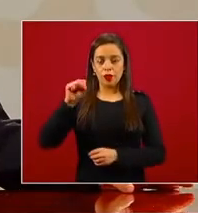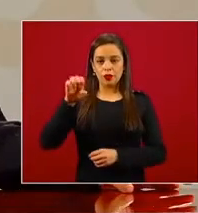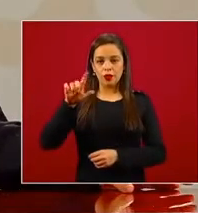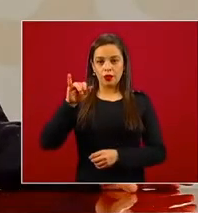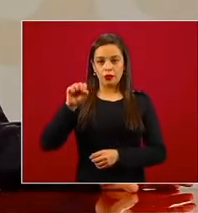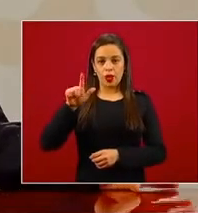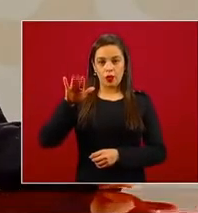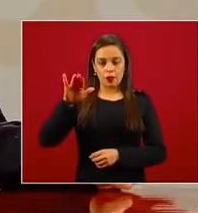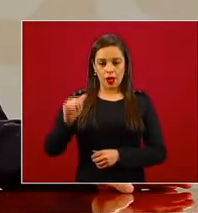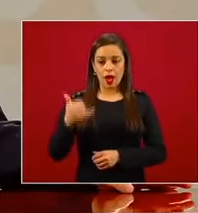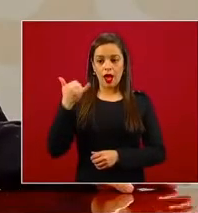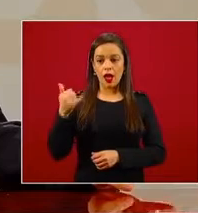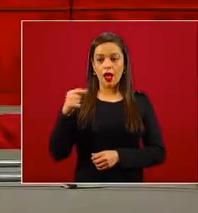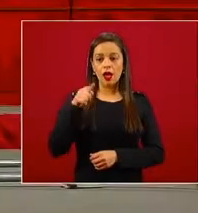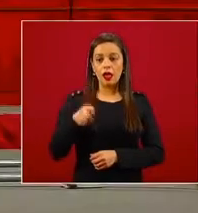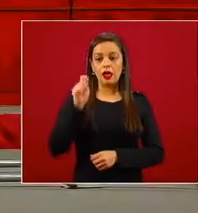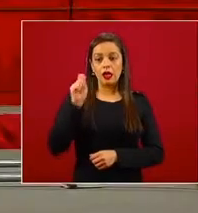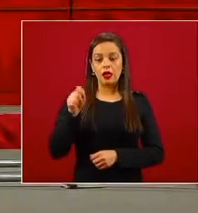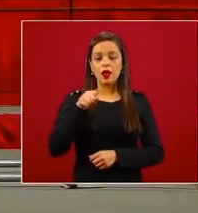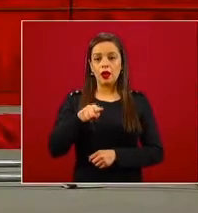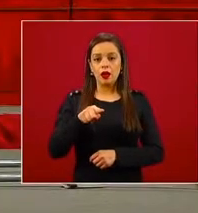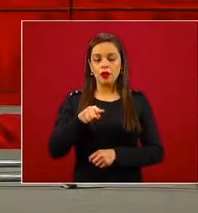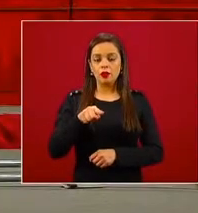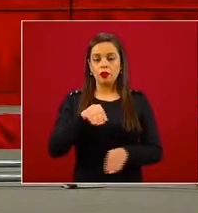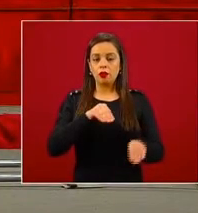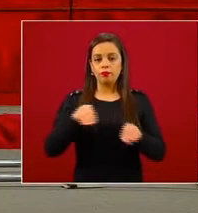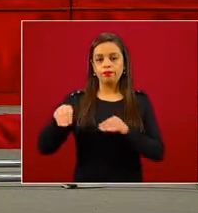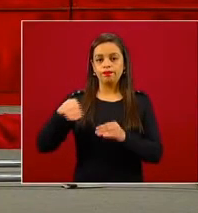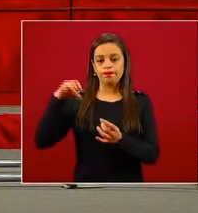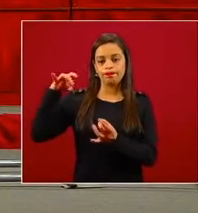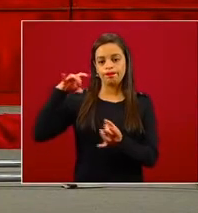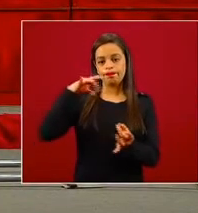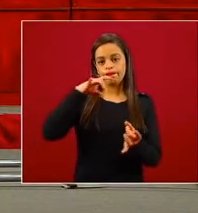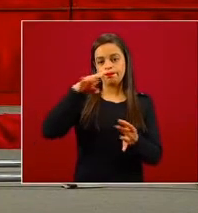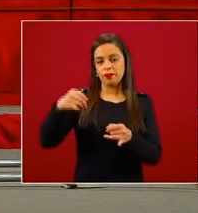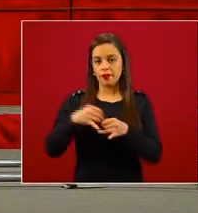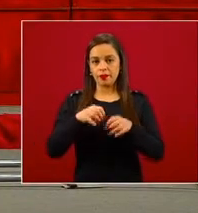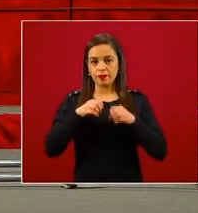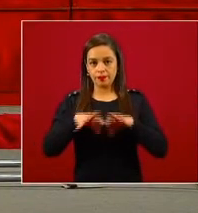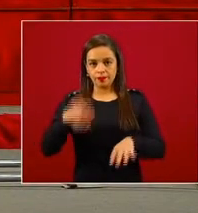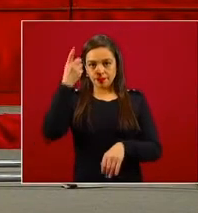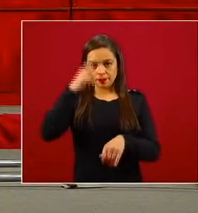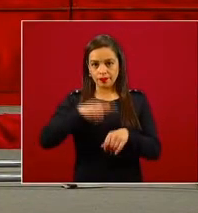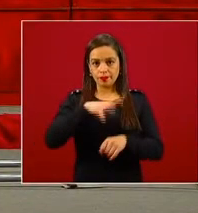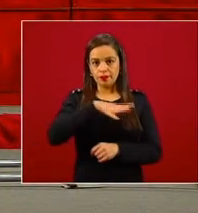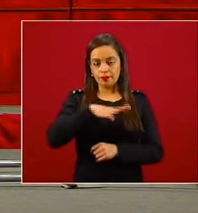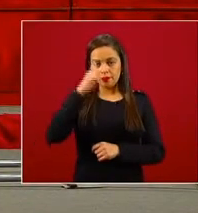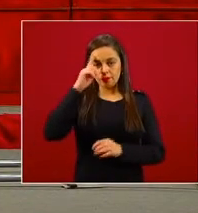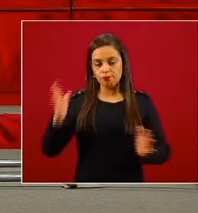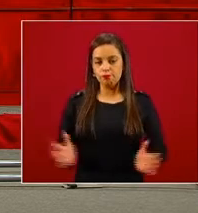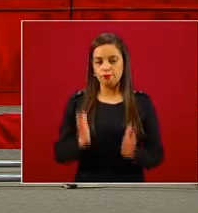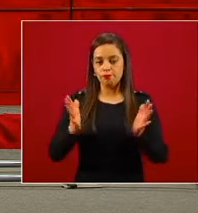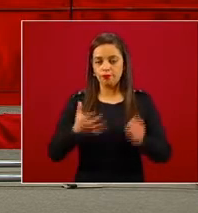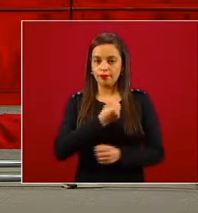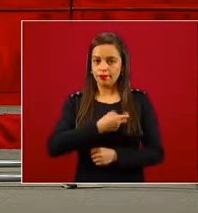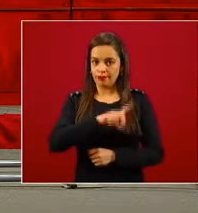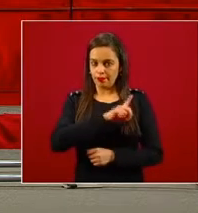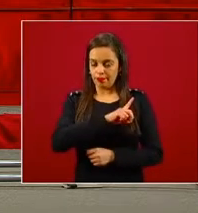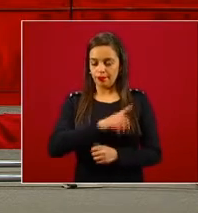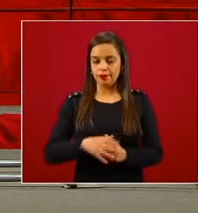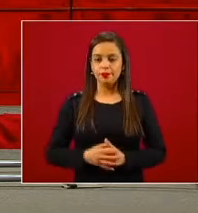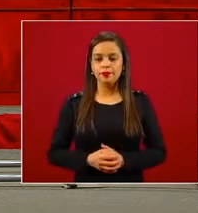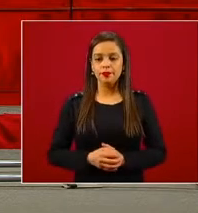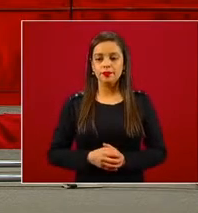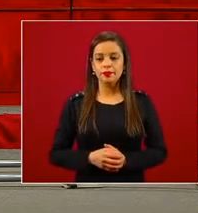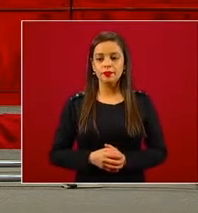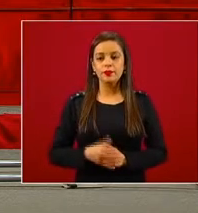informe Alvia, de and the mobility movilidad que report presentará el doctor presented by Ricardo Dr. Cortés, Cortez, director general de that promoción de is la salud. the General Director Y for tenemos también